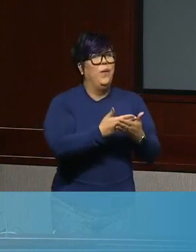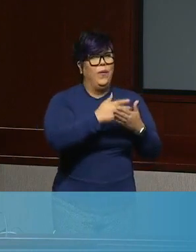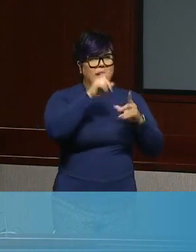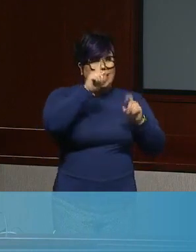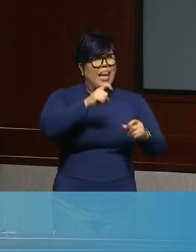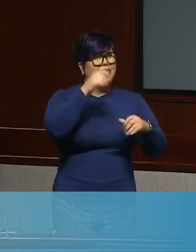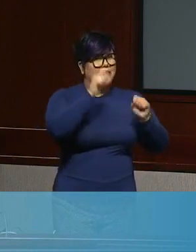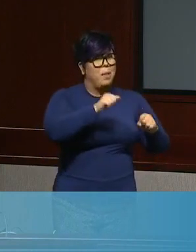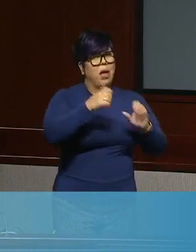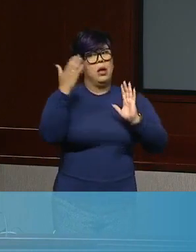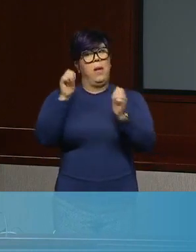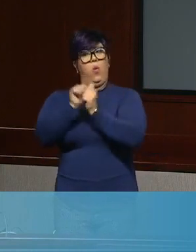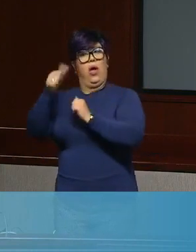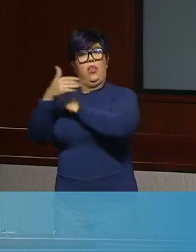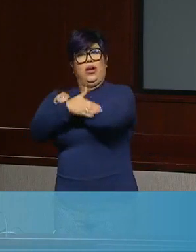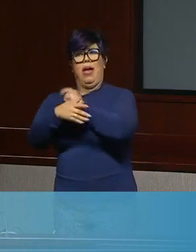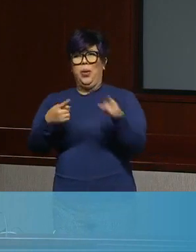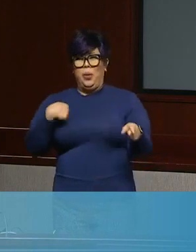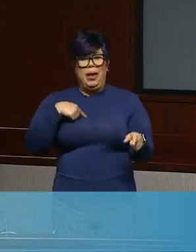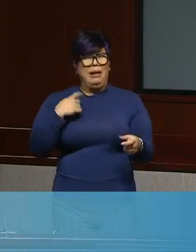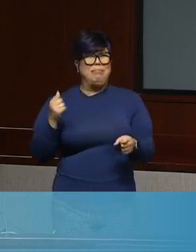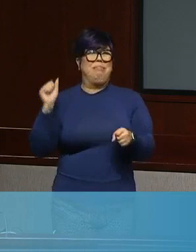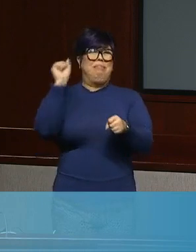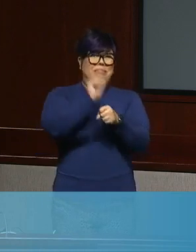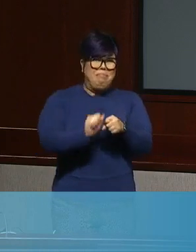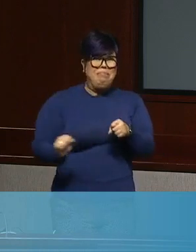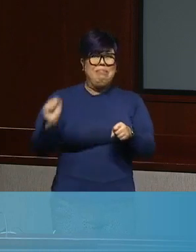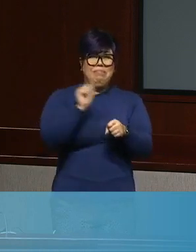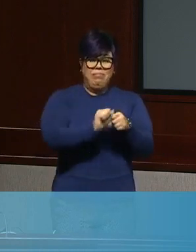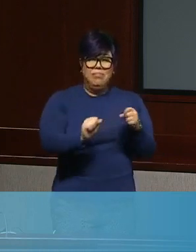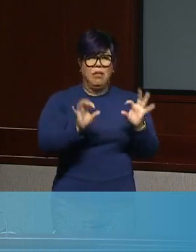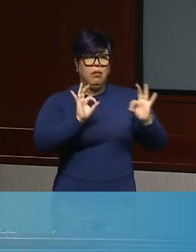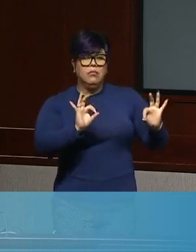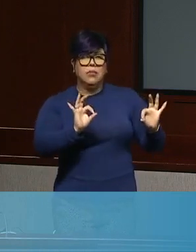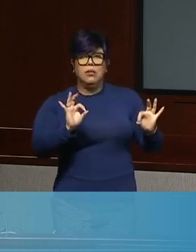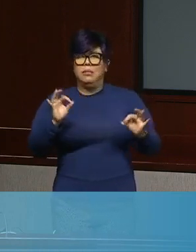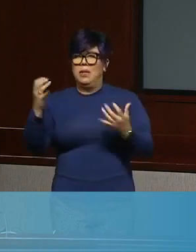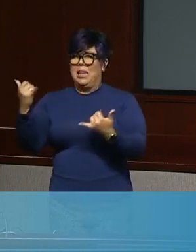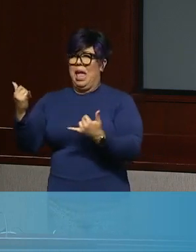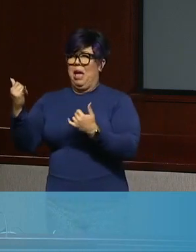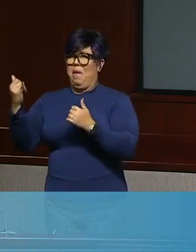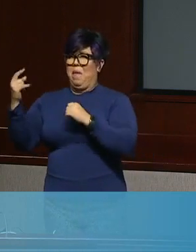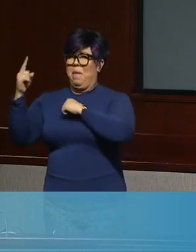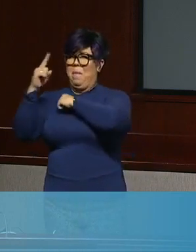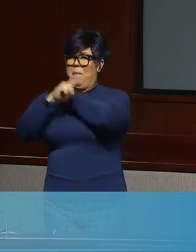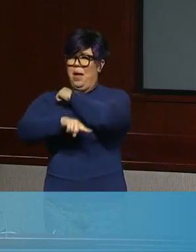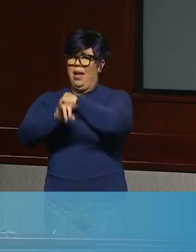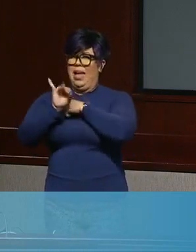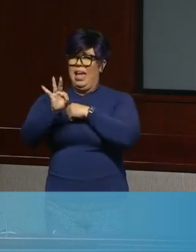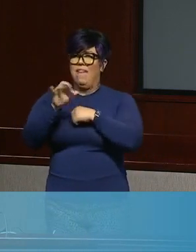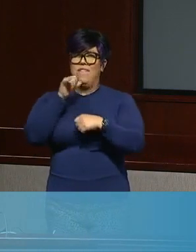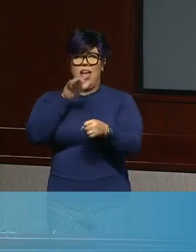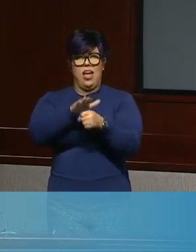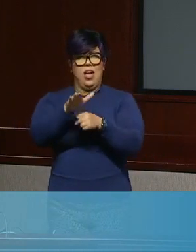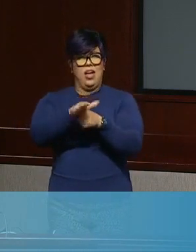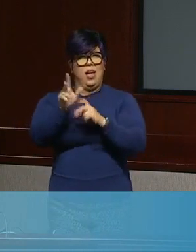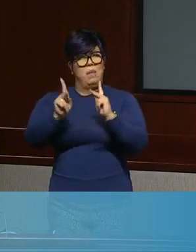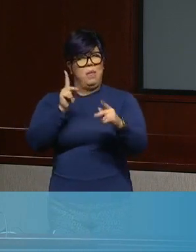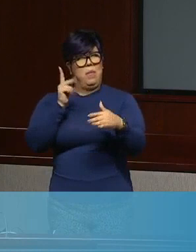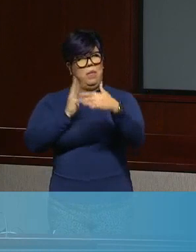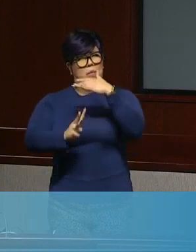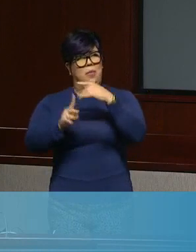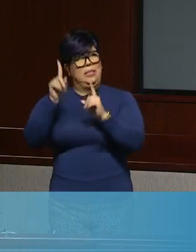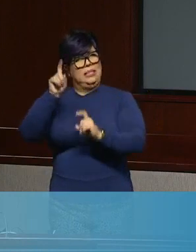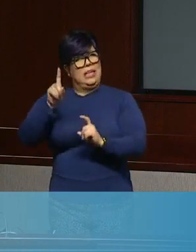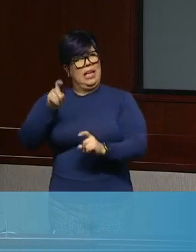state with what we've done and the work that we've put in. This penalty is reflected in what the state is calling